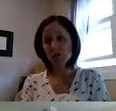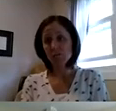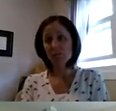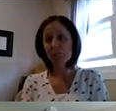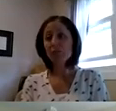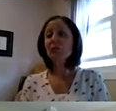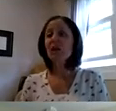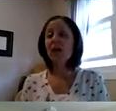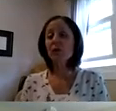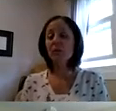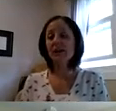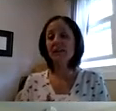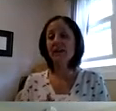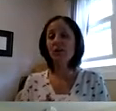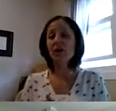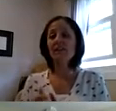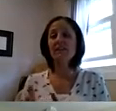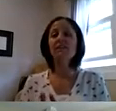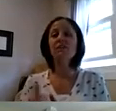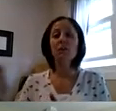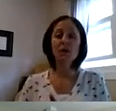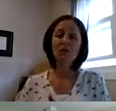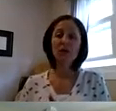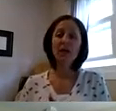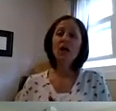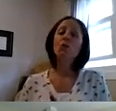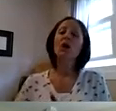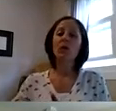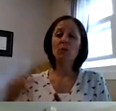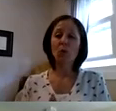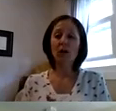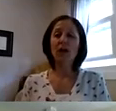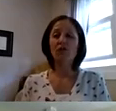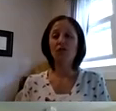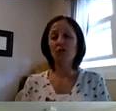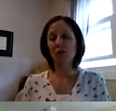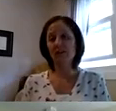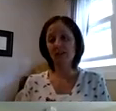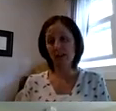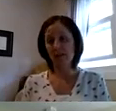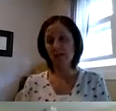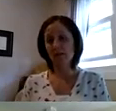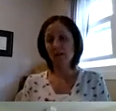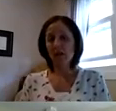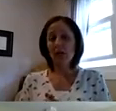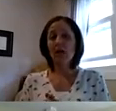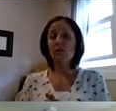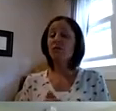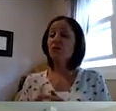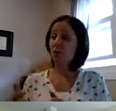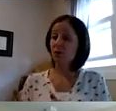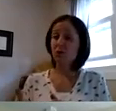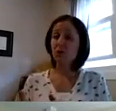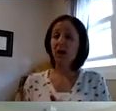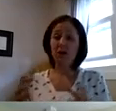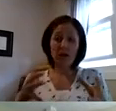1st. Like Rebecca said, that residencies for recovery will come on board on June 22nd.